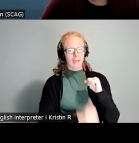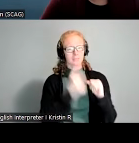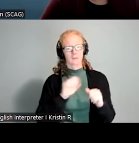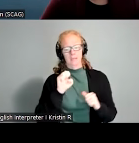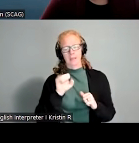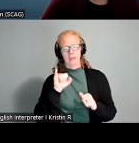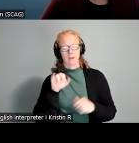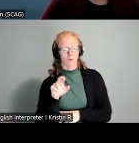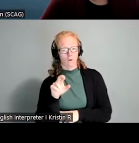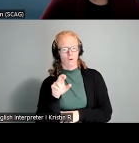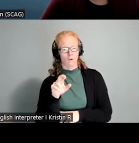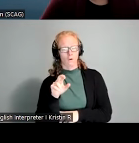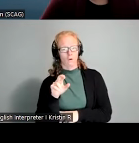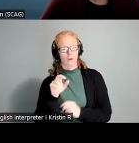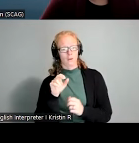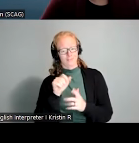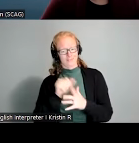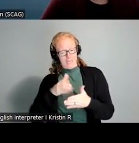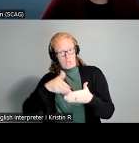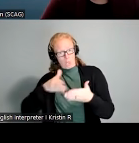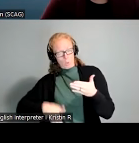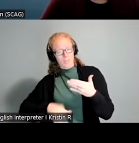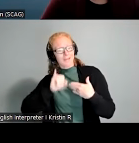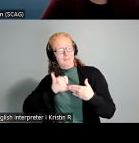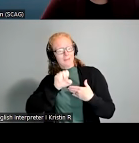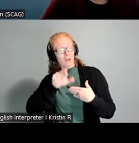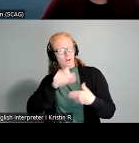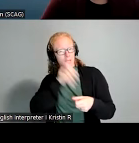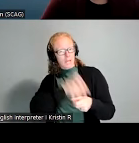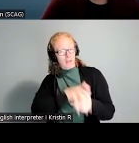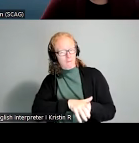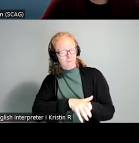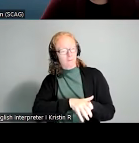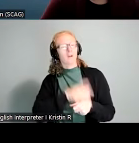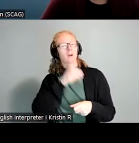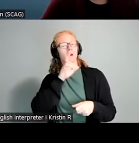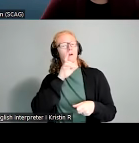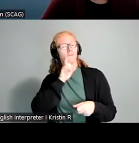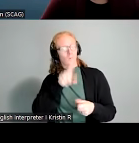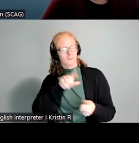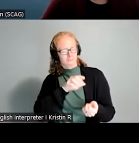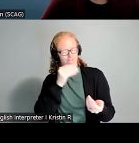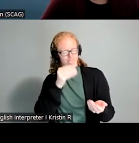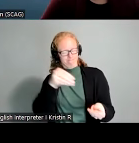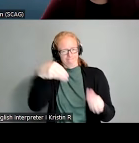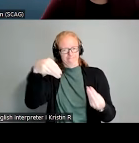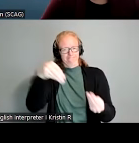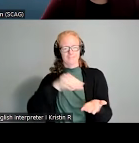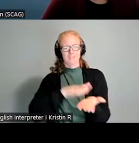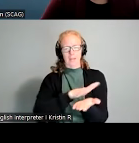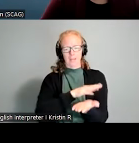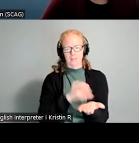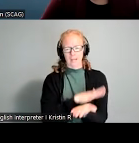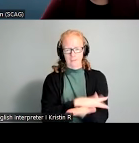conclusions, but only determines if an EIR is sufficient as an informational document and to provide